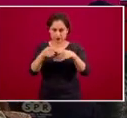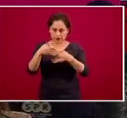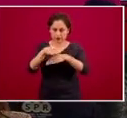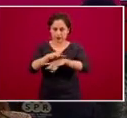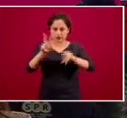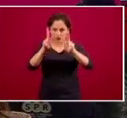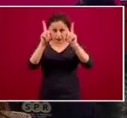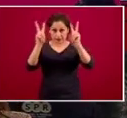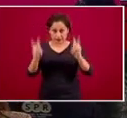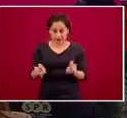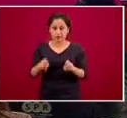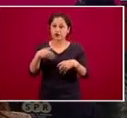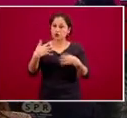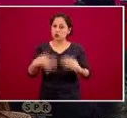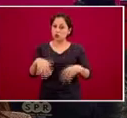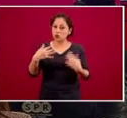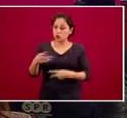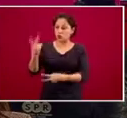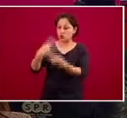and talk